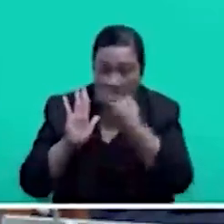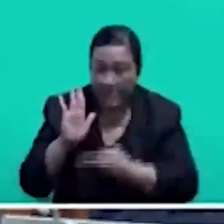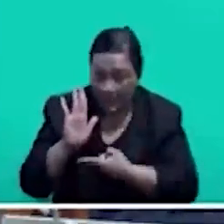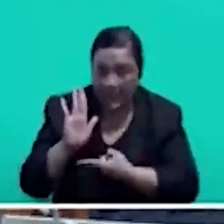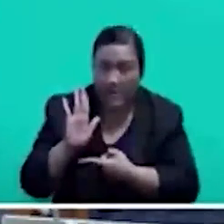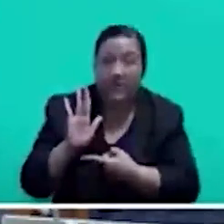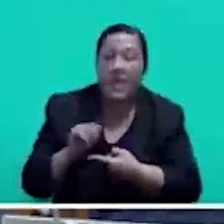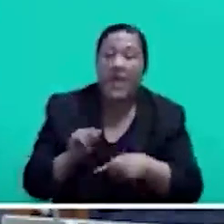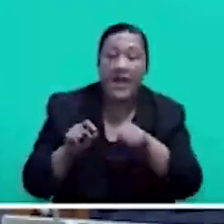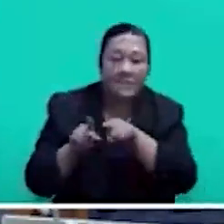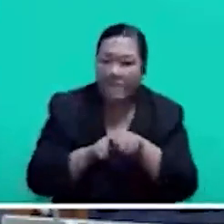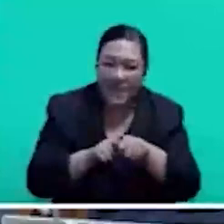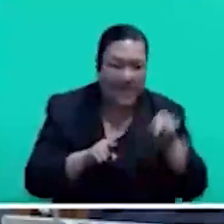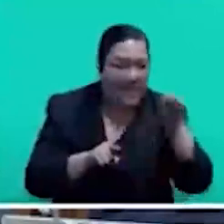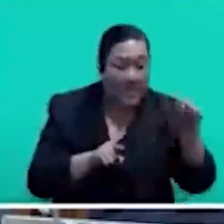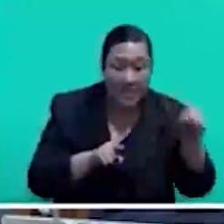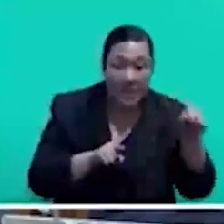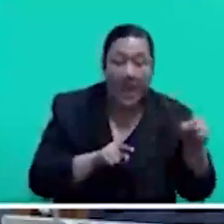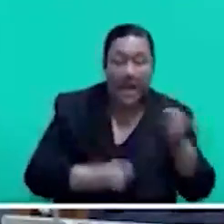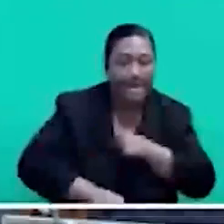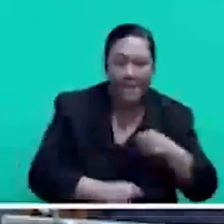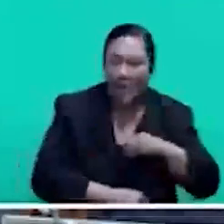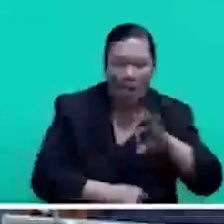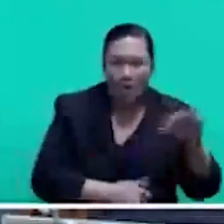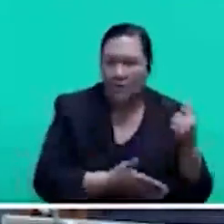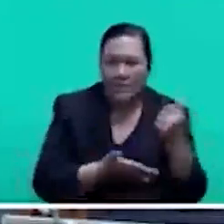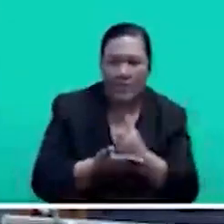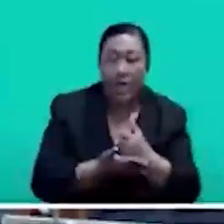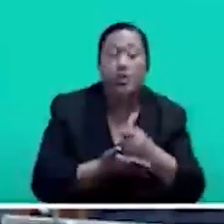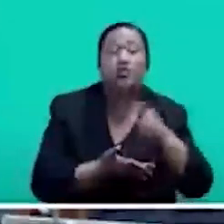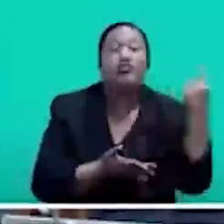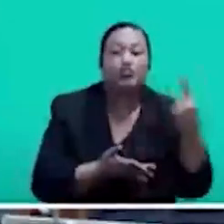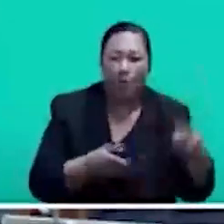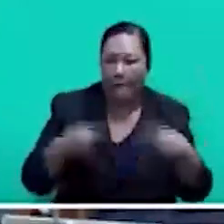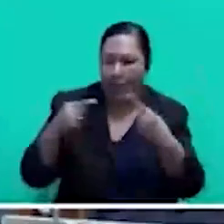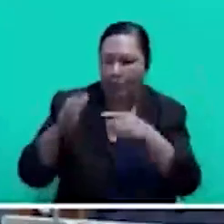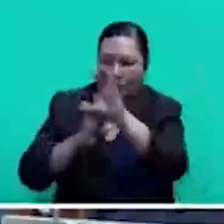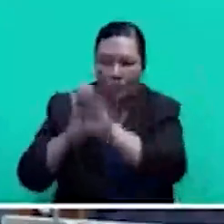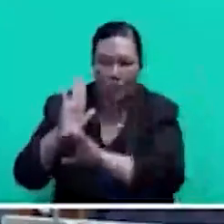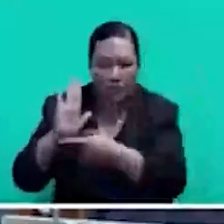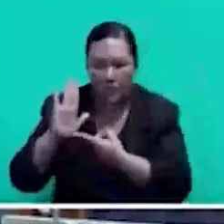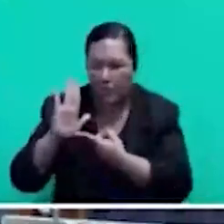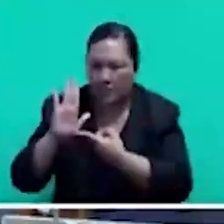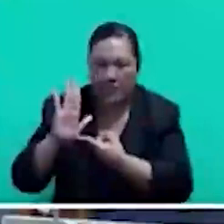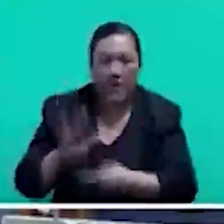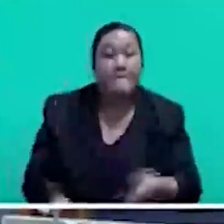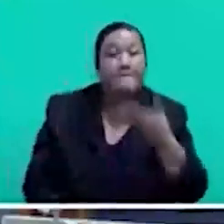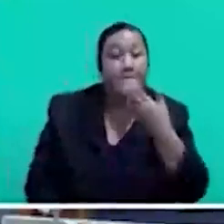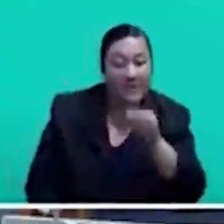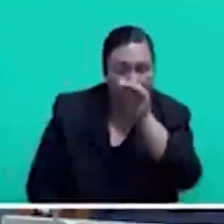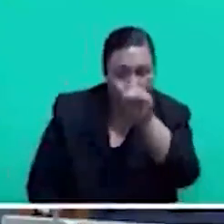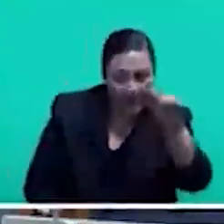has sworn to uphold. I ask our Fijian people, please do not use